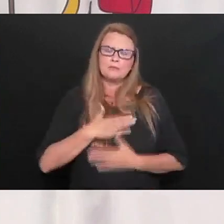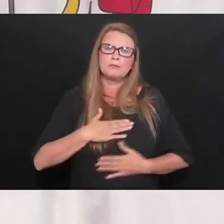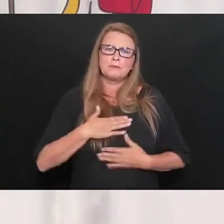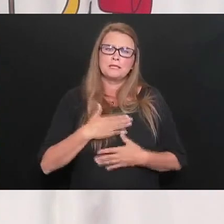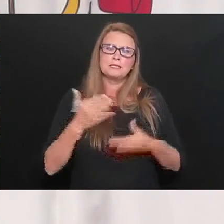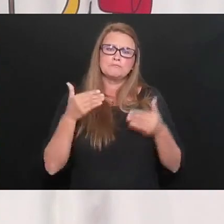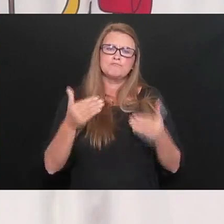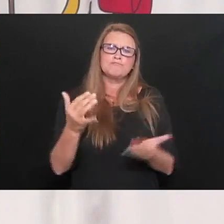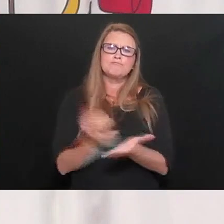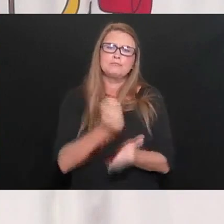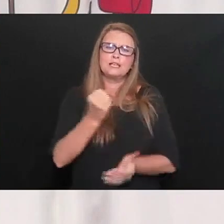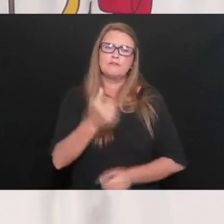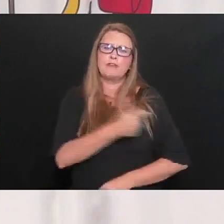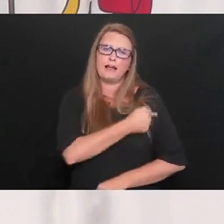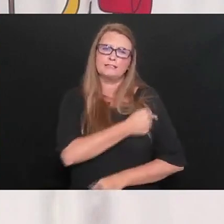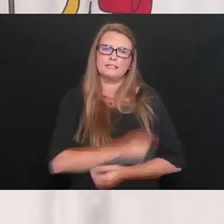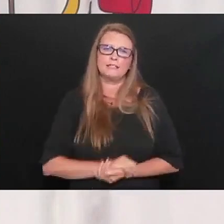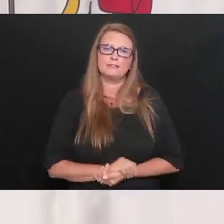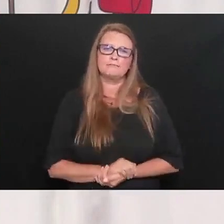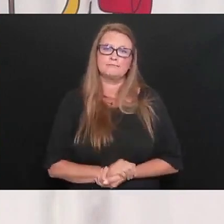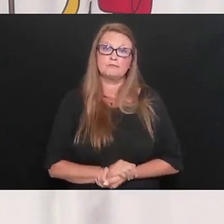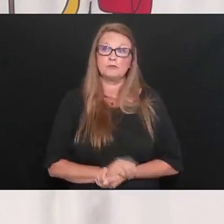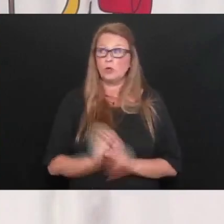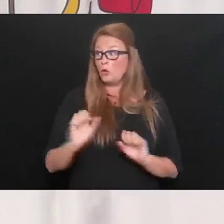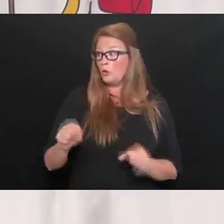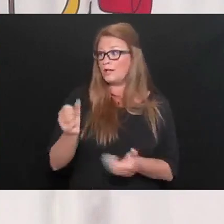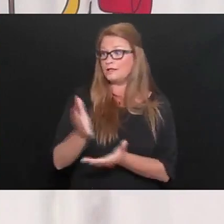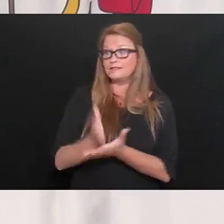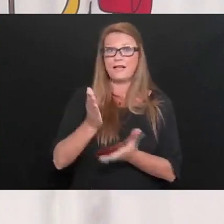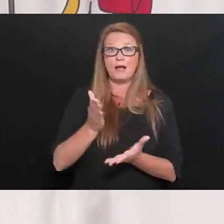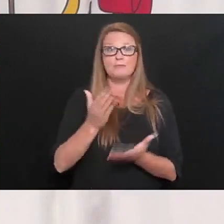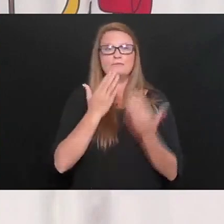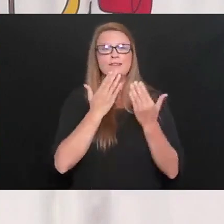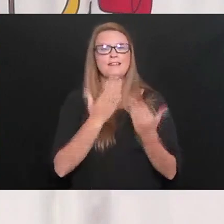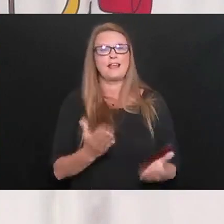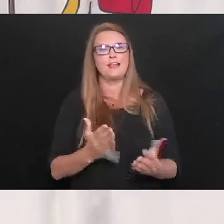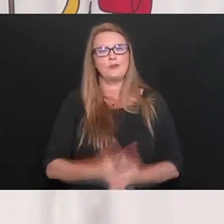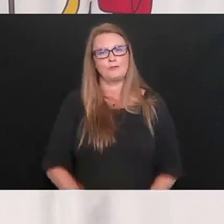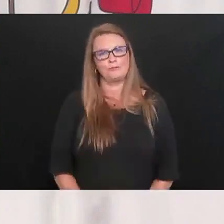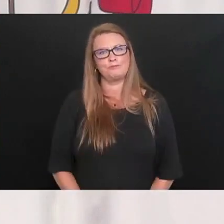consider this vaccination. We can shut this down. Thank you so much.